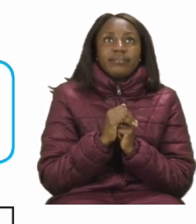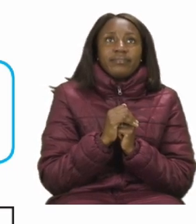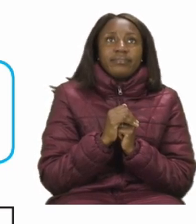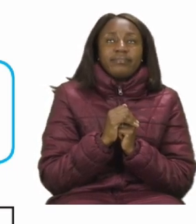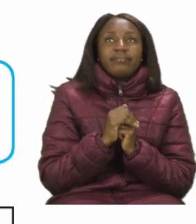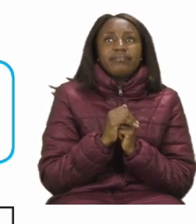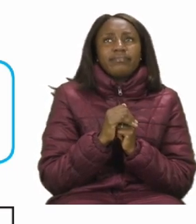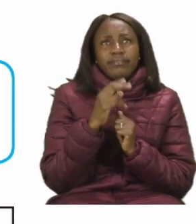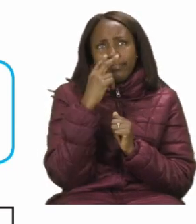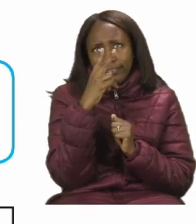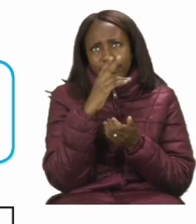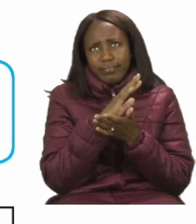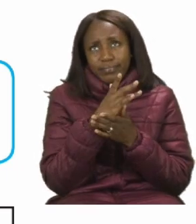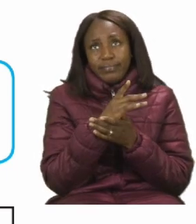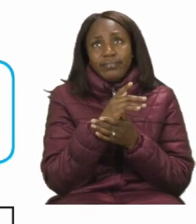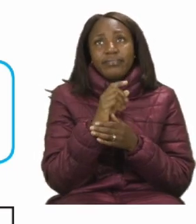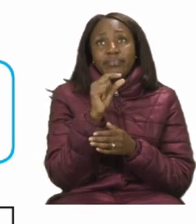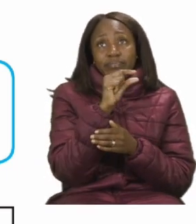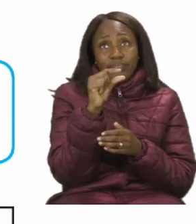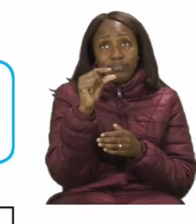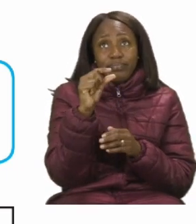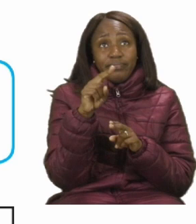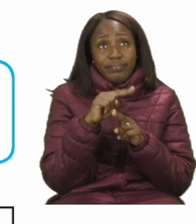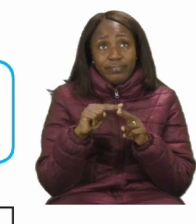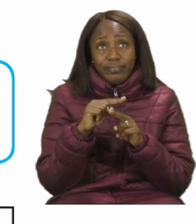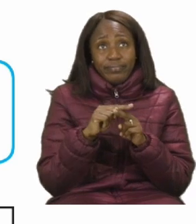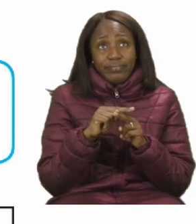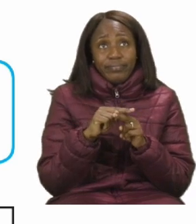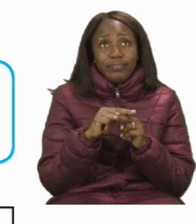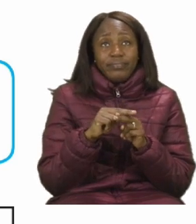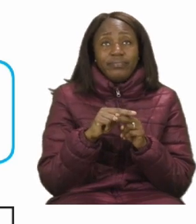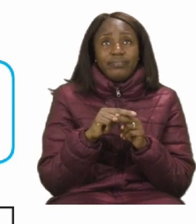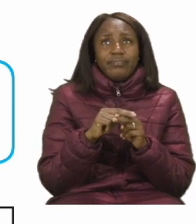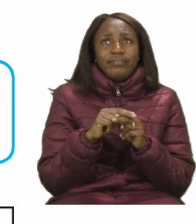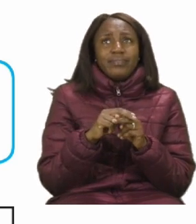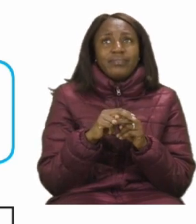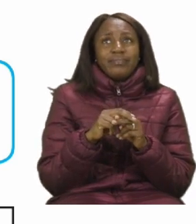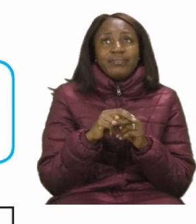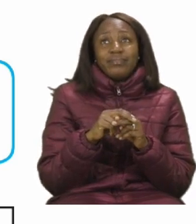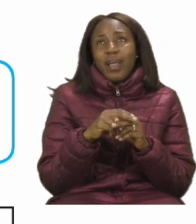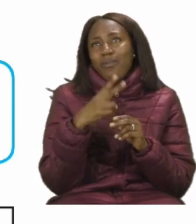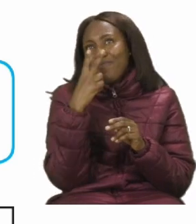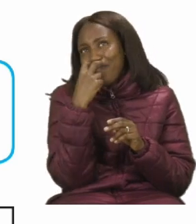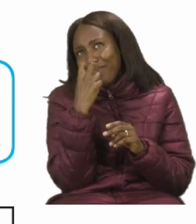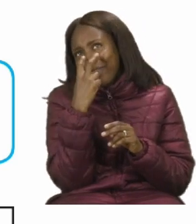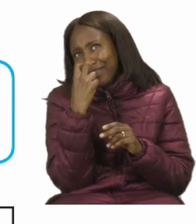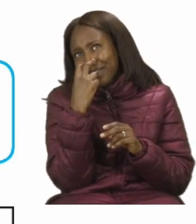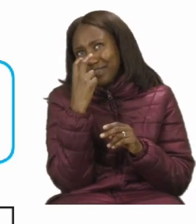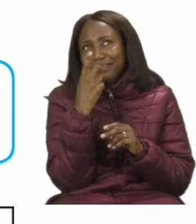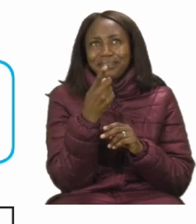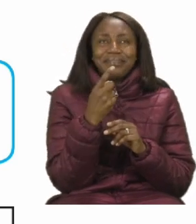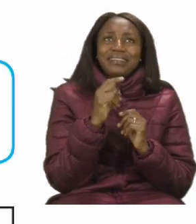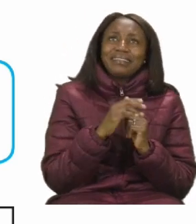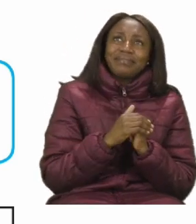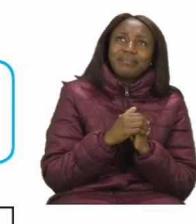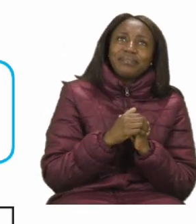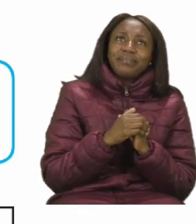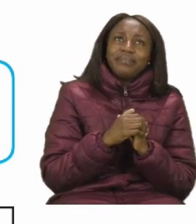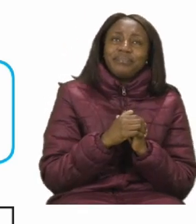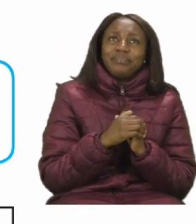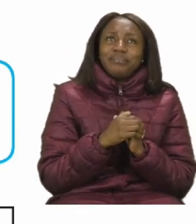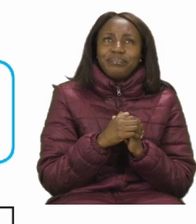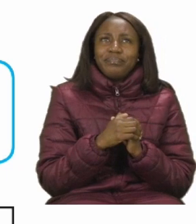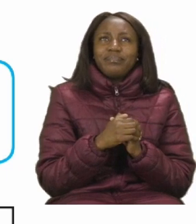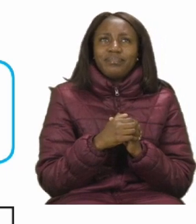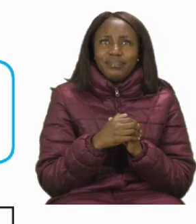some sight words. It's always fun to do sight words. Now, you will